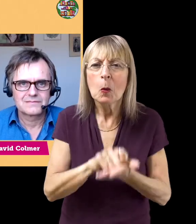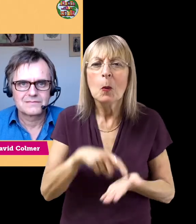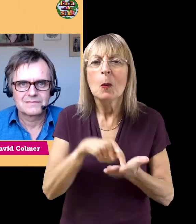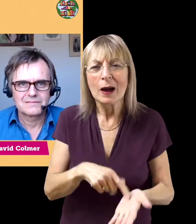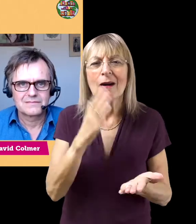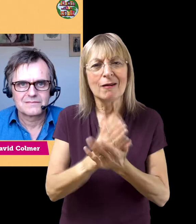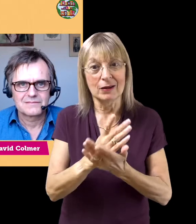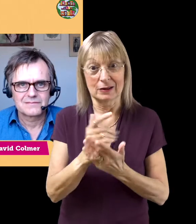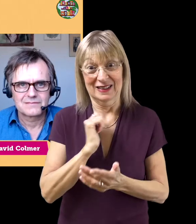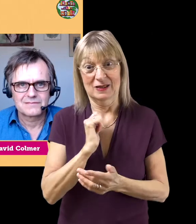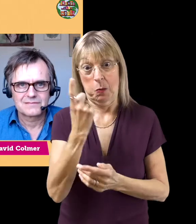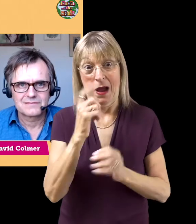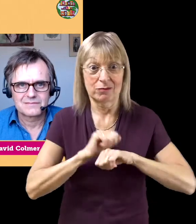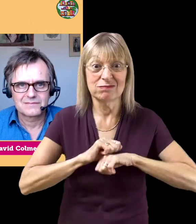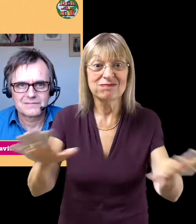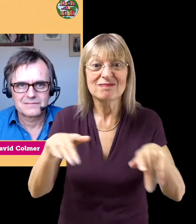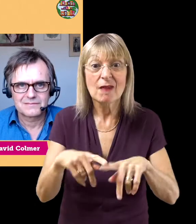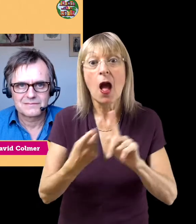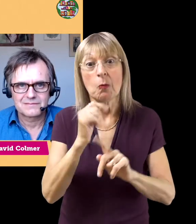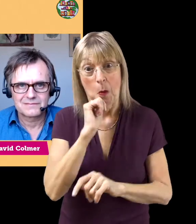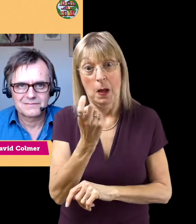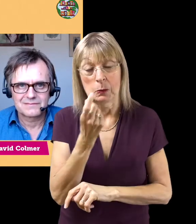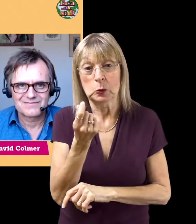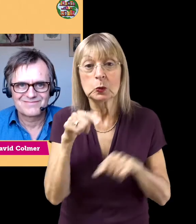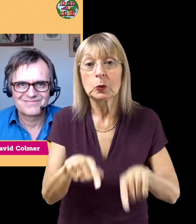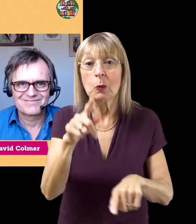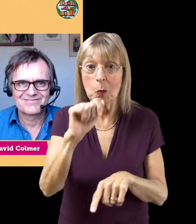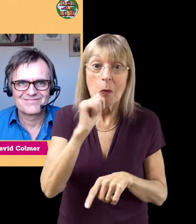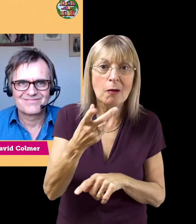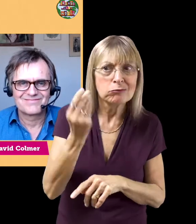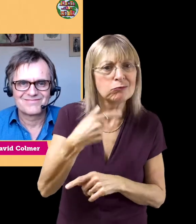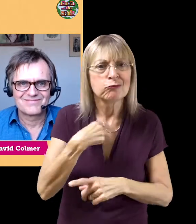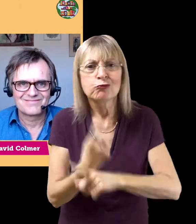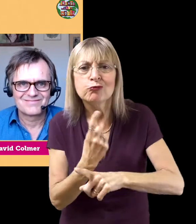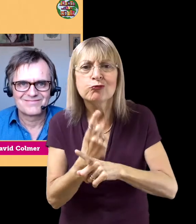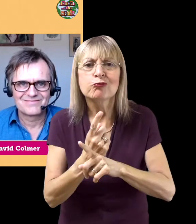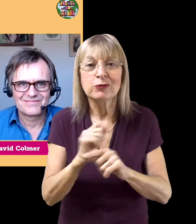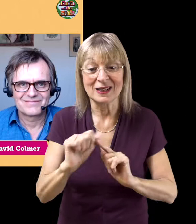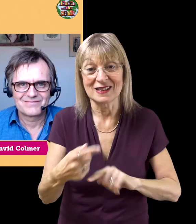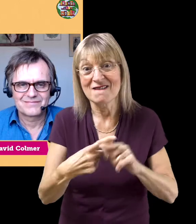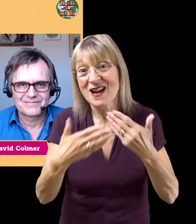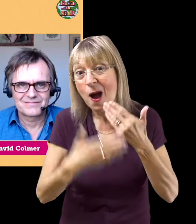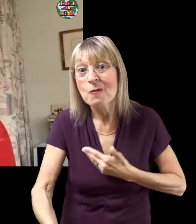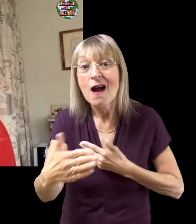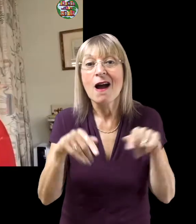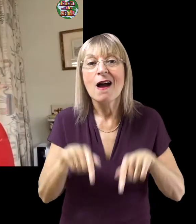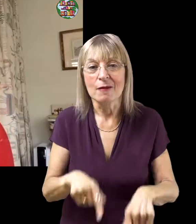of which has just come out and another of which is still being made even as we speak, which you're going to hear us talk about over the next half hour or